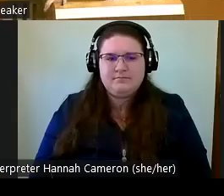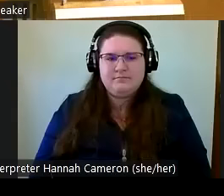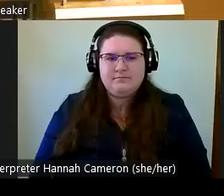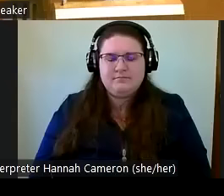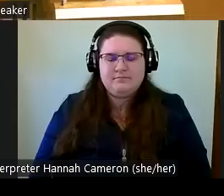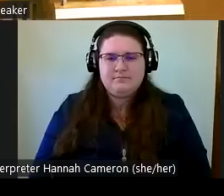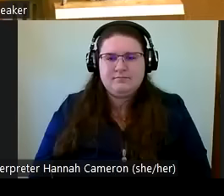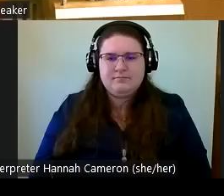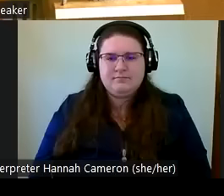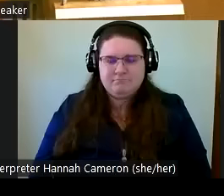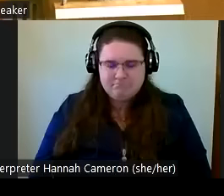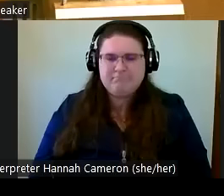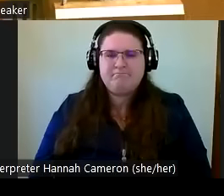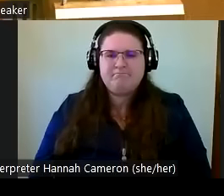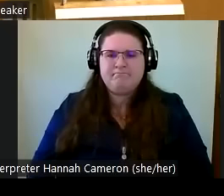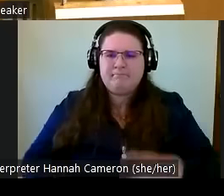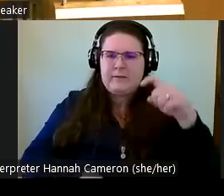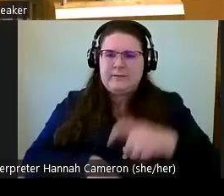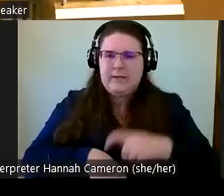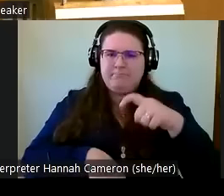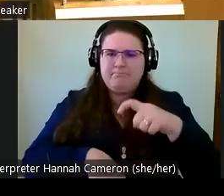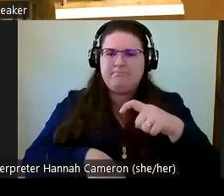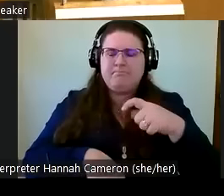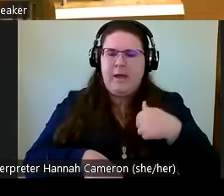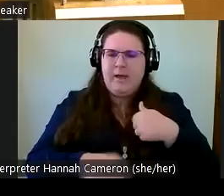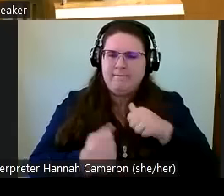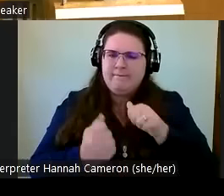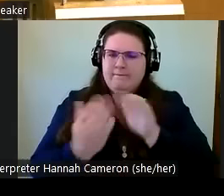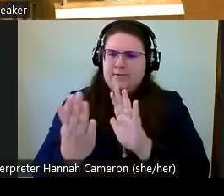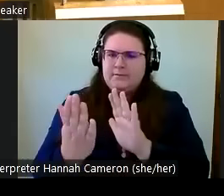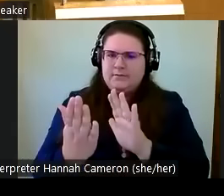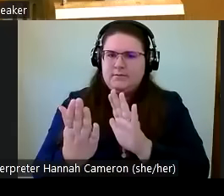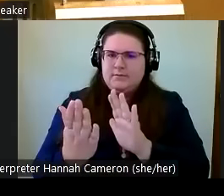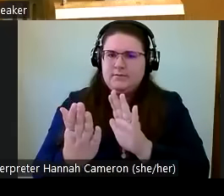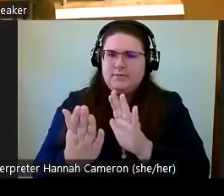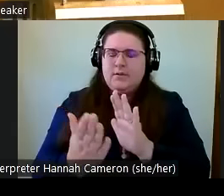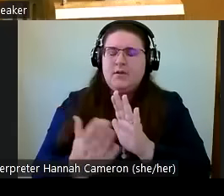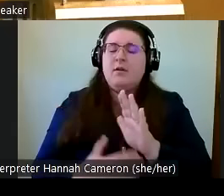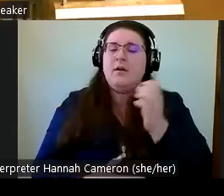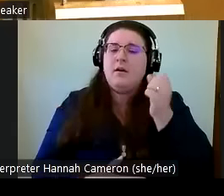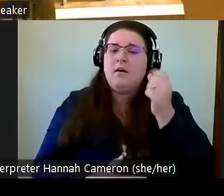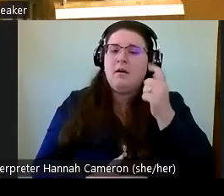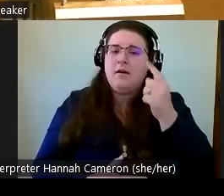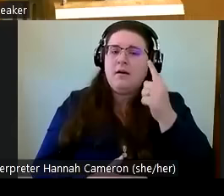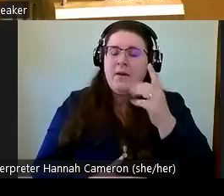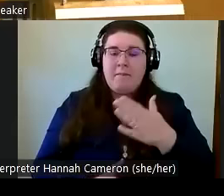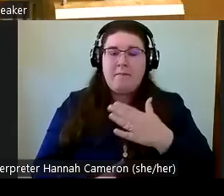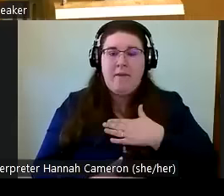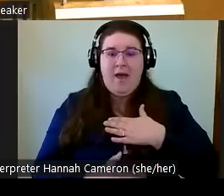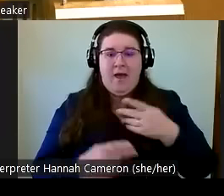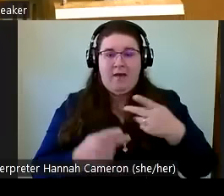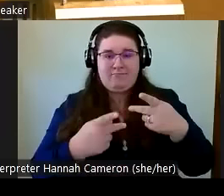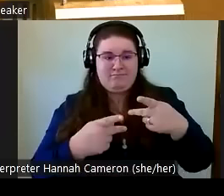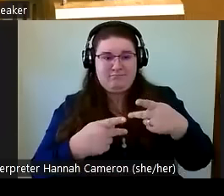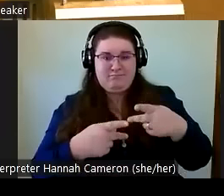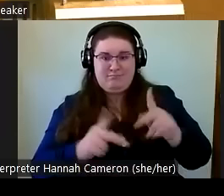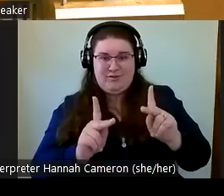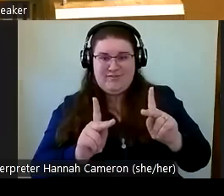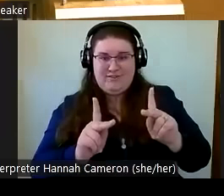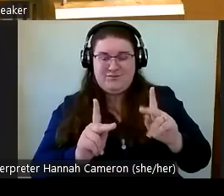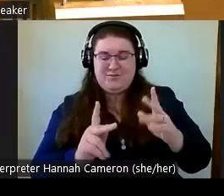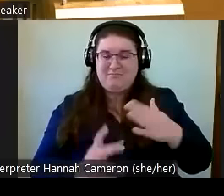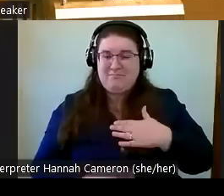it's time to confront it at this point. And here's where privilege starts to show. And I have been